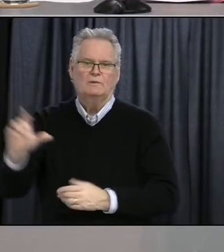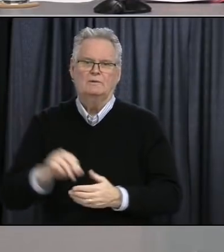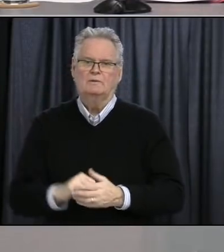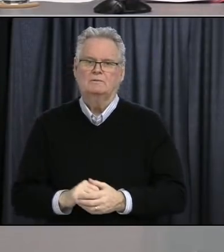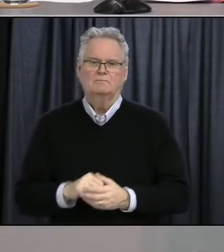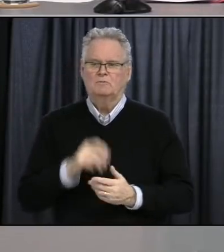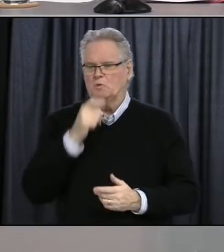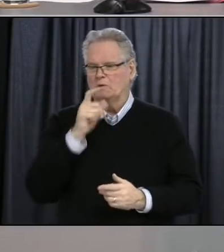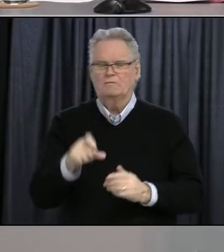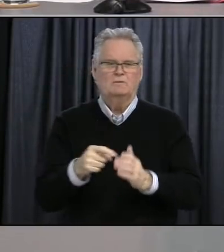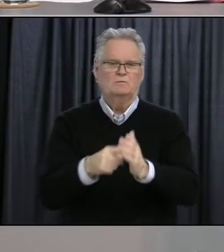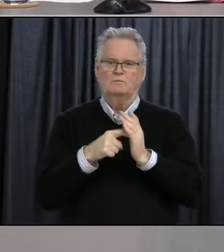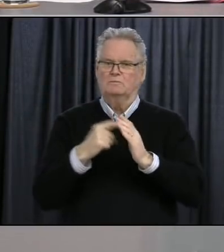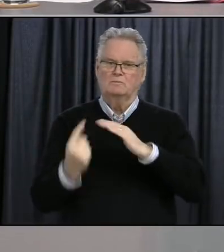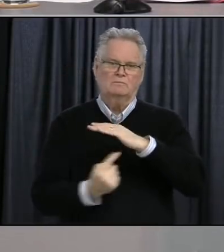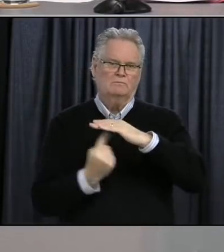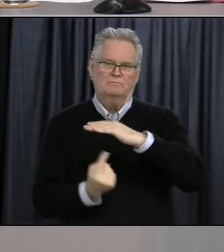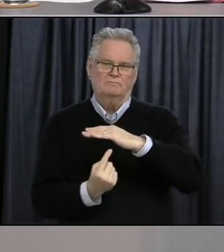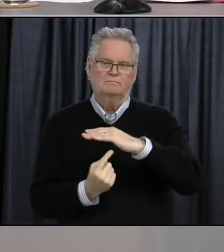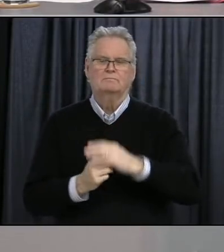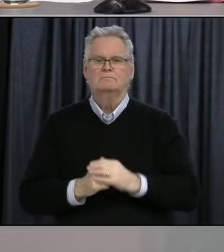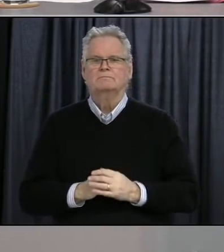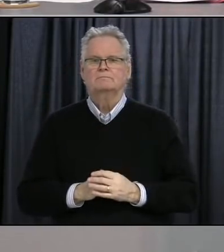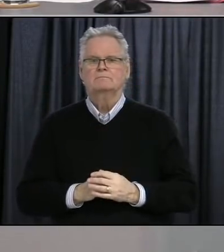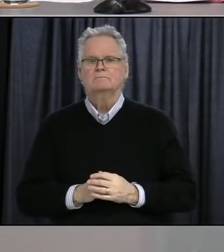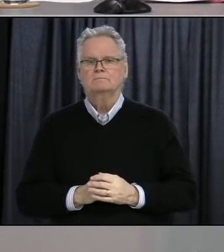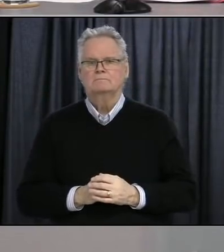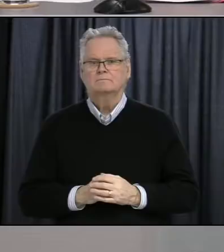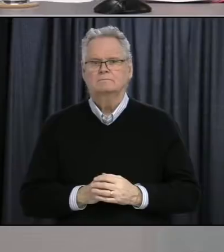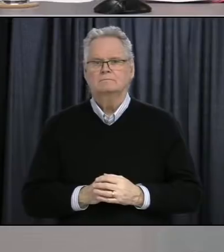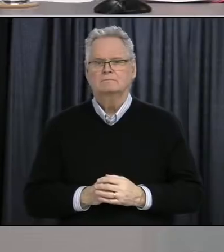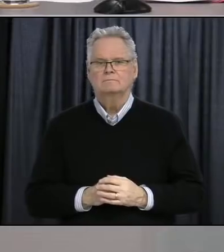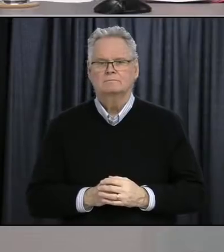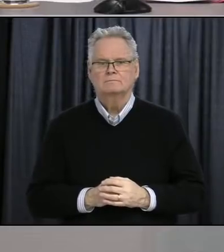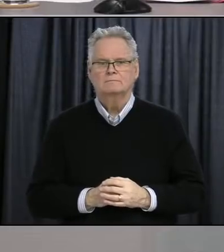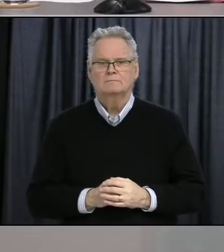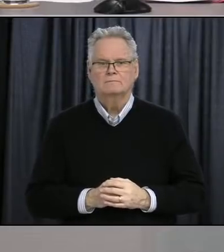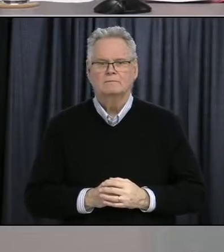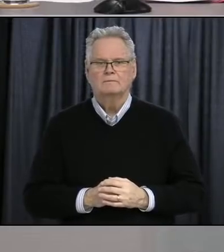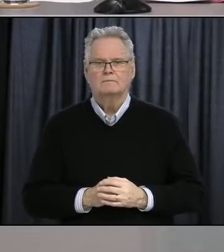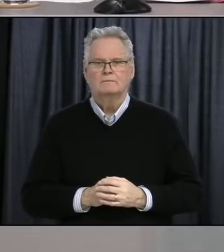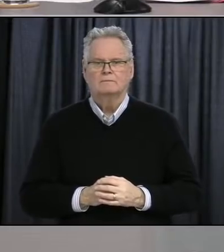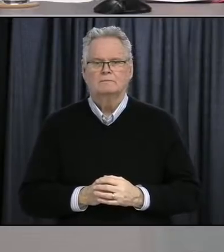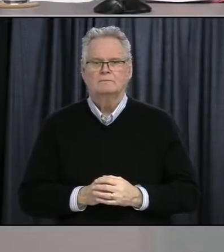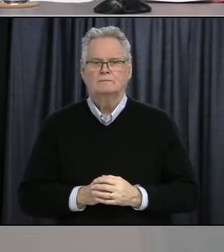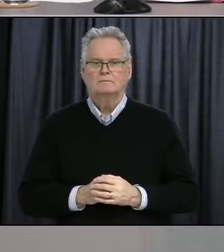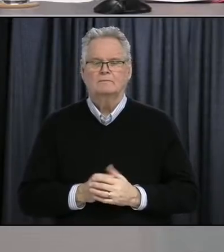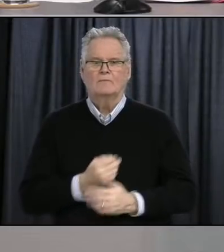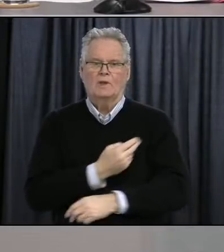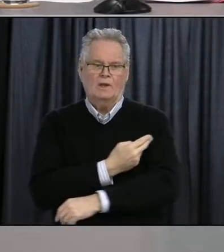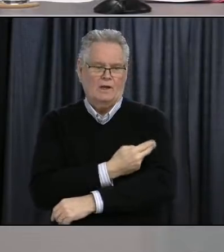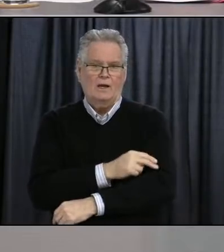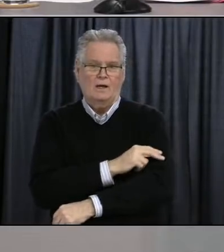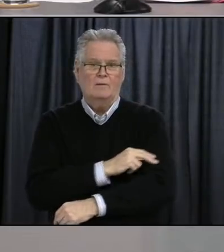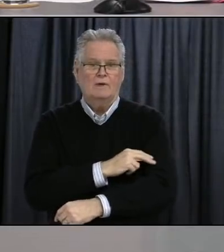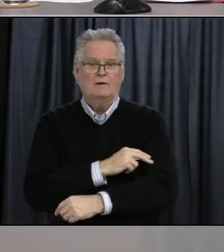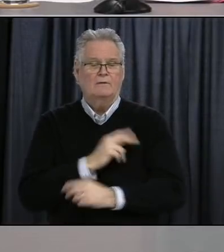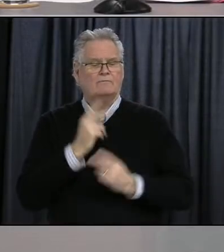wondering if you could clarify the restrictions on hospital visitations for loved ones under Alert Level 4.